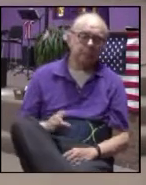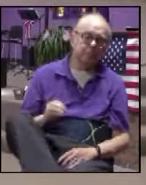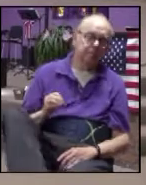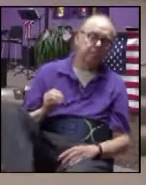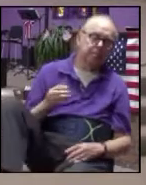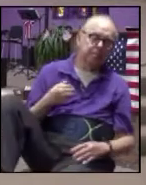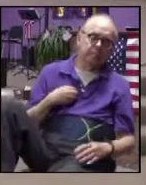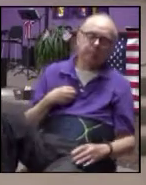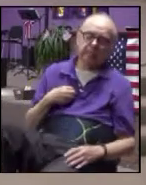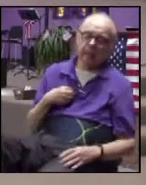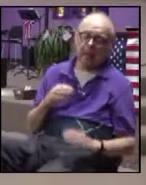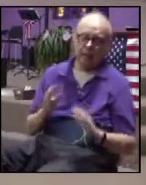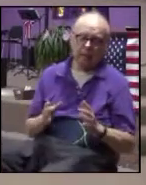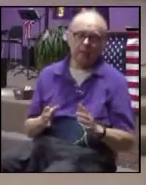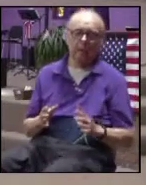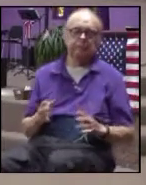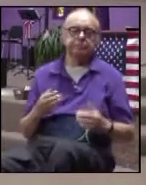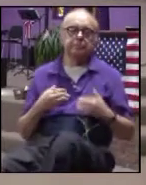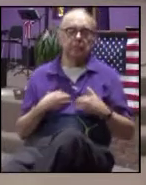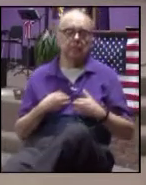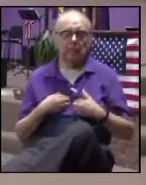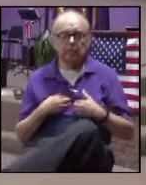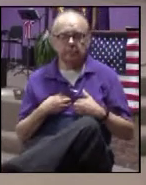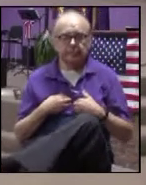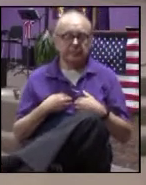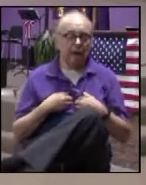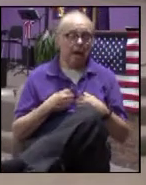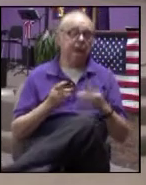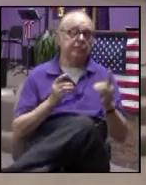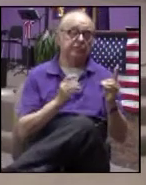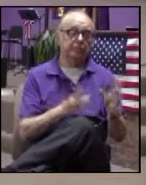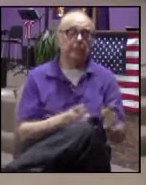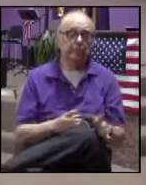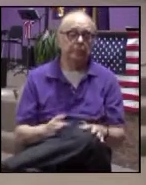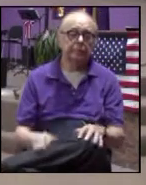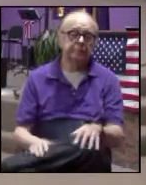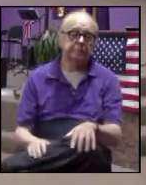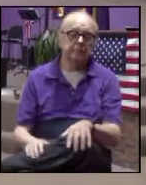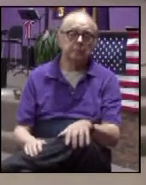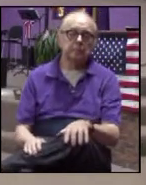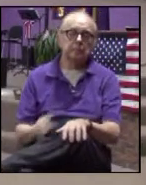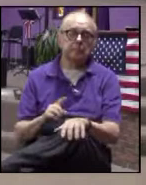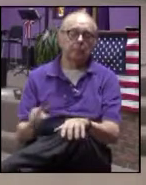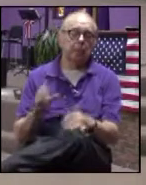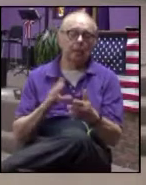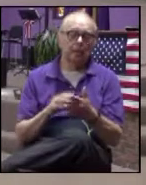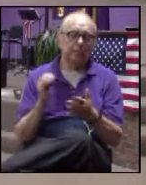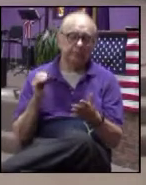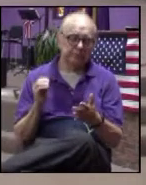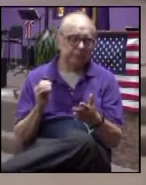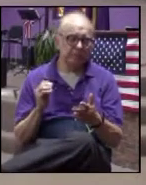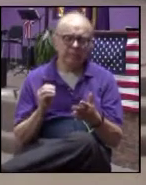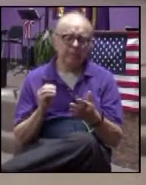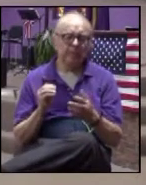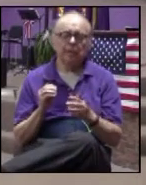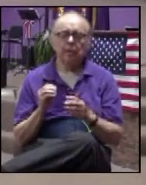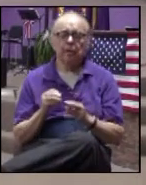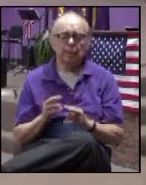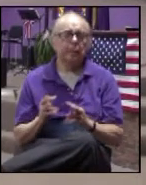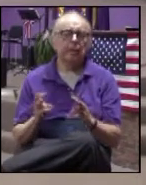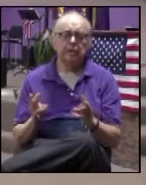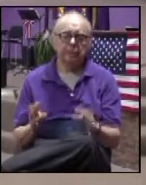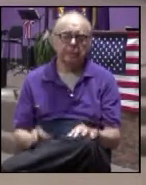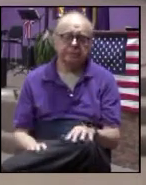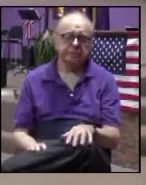they had these groups that they would have as disciples. They would learn their mannerisms,